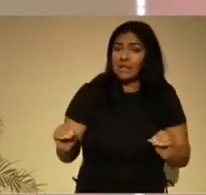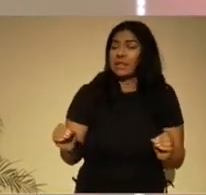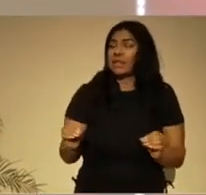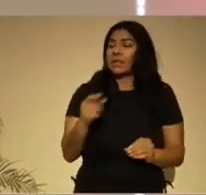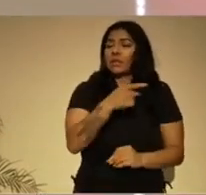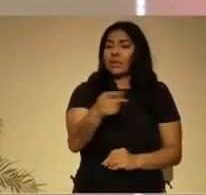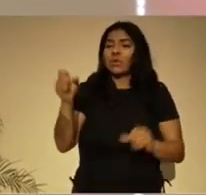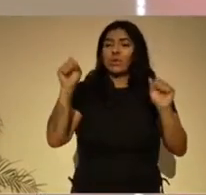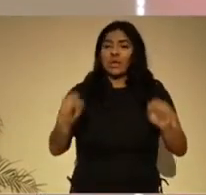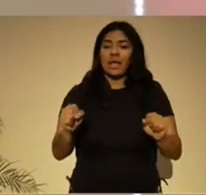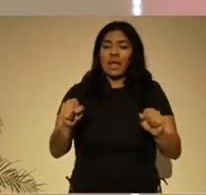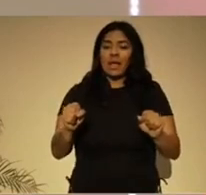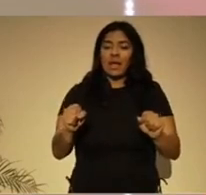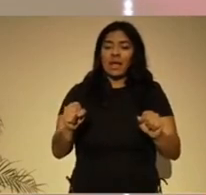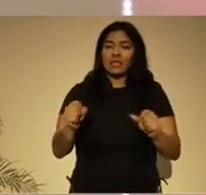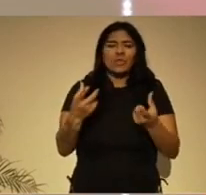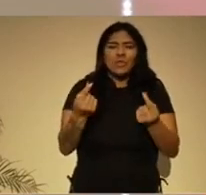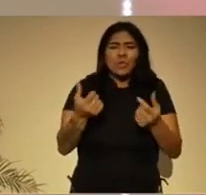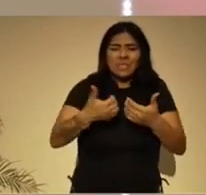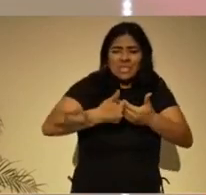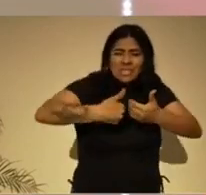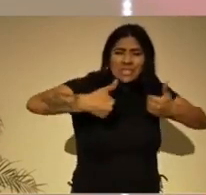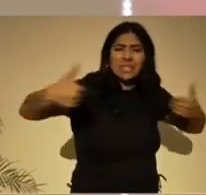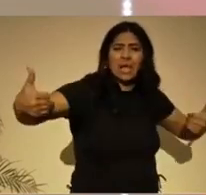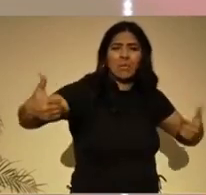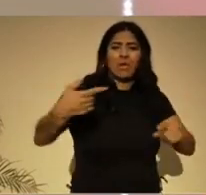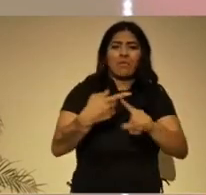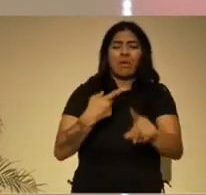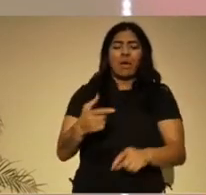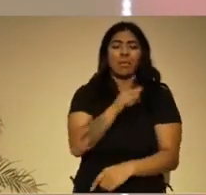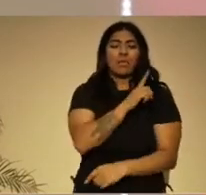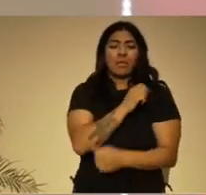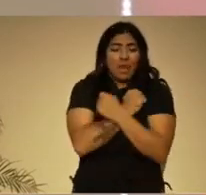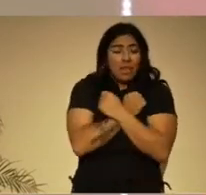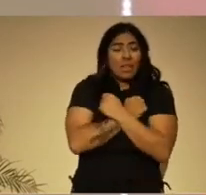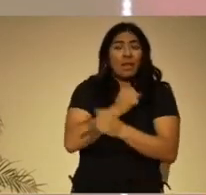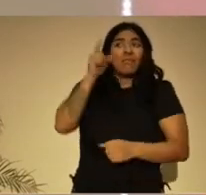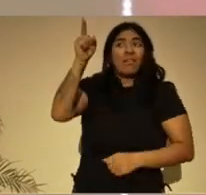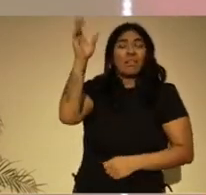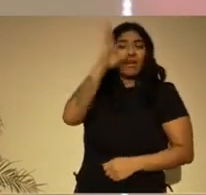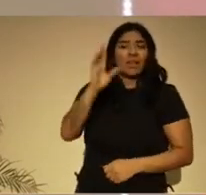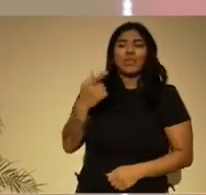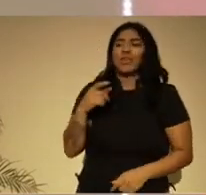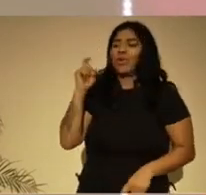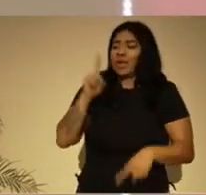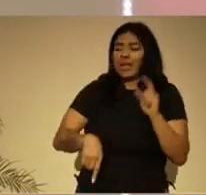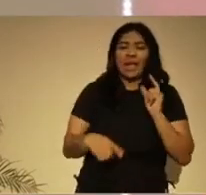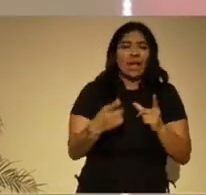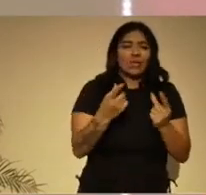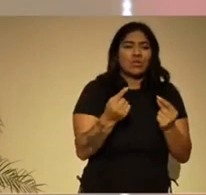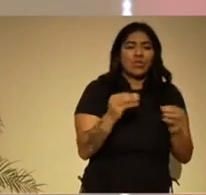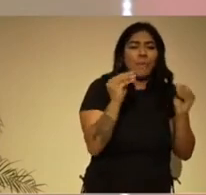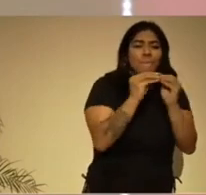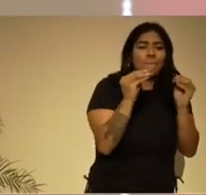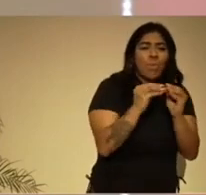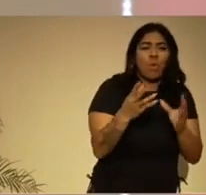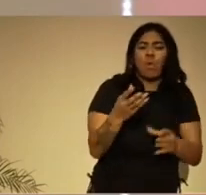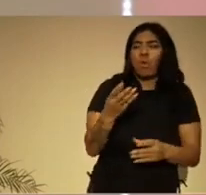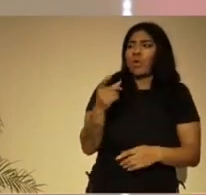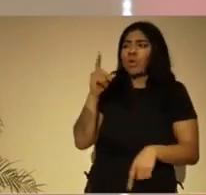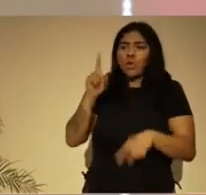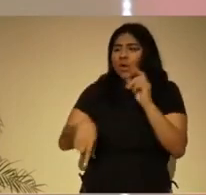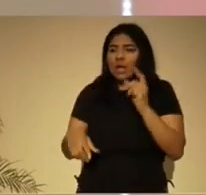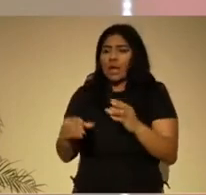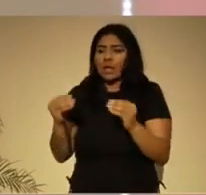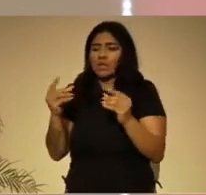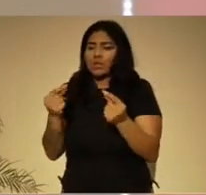that you could do that could ever separate you from the love of God. Nothing. You can't do more for him. You're not a puppet. You can't